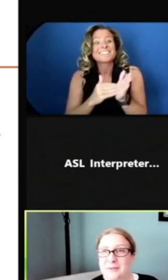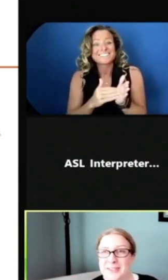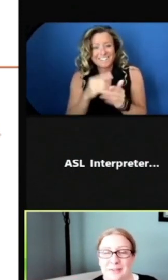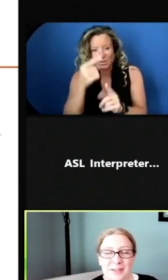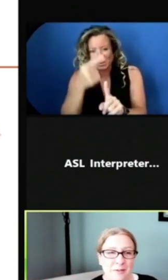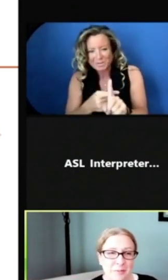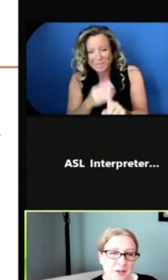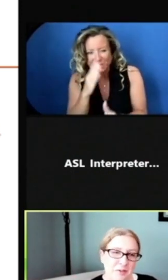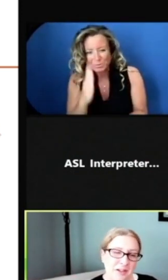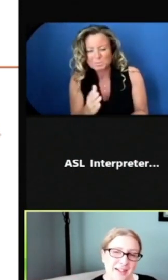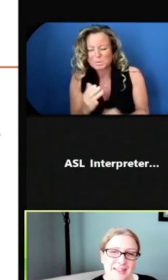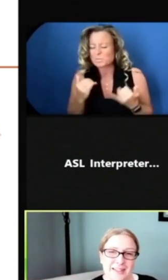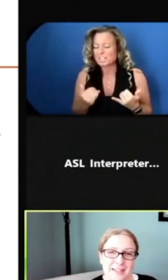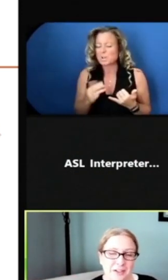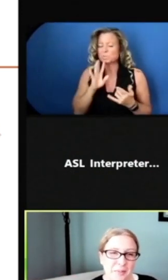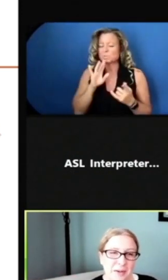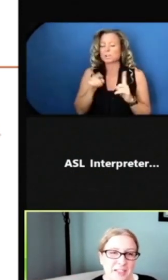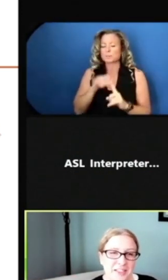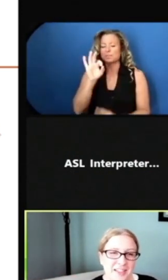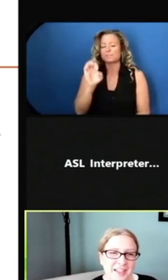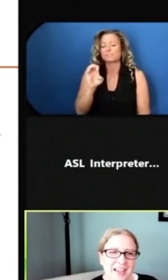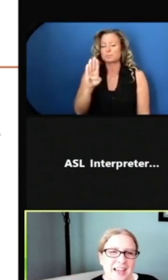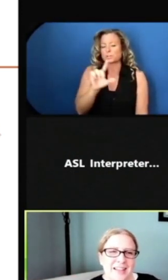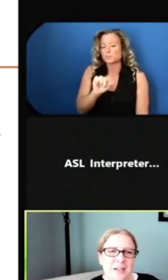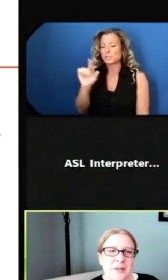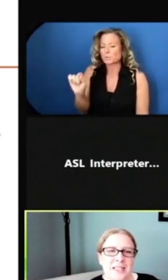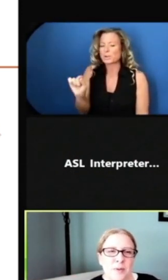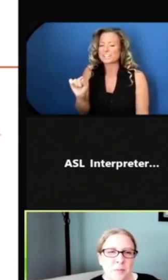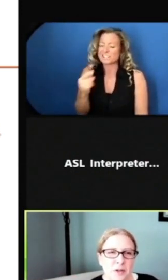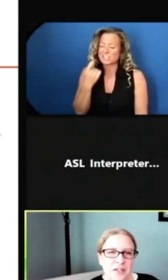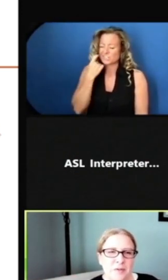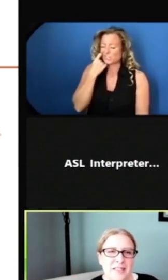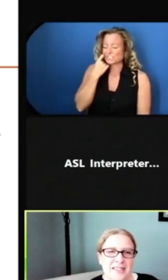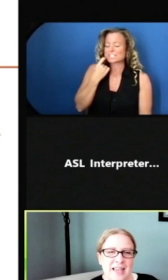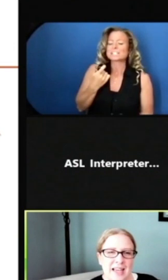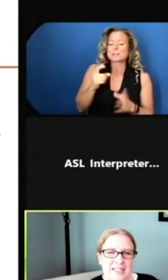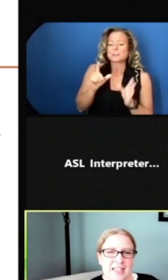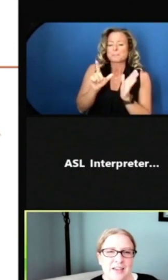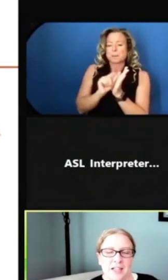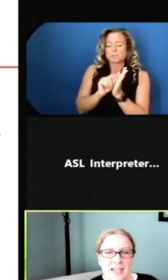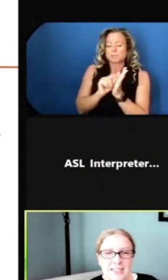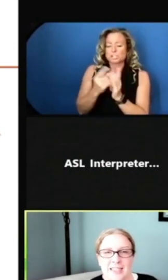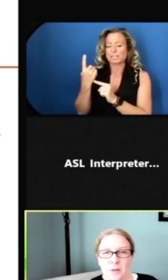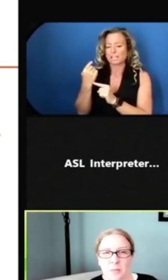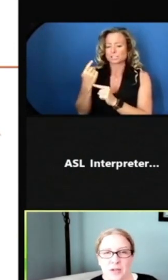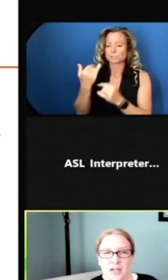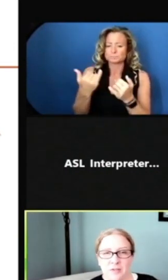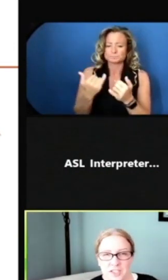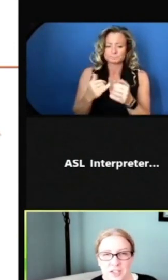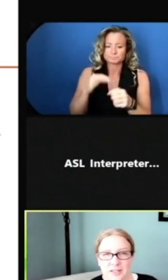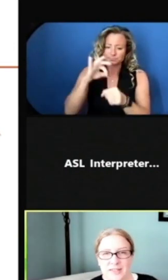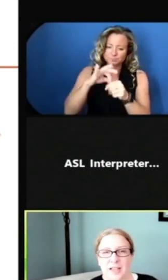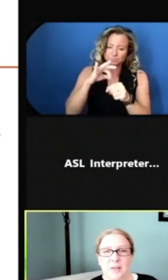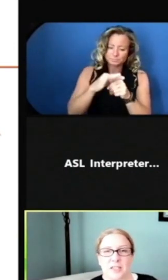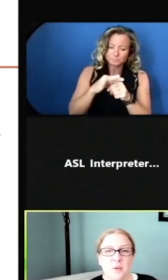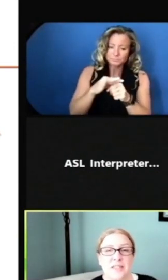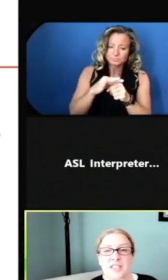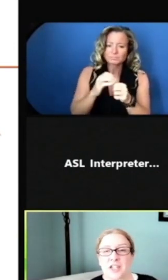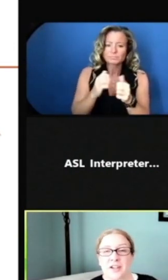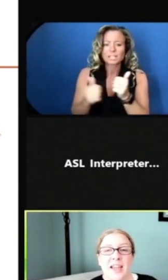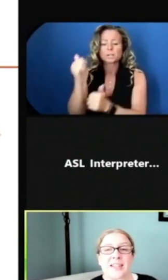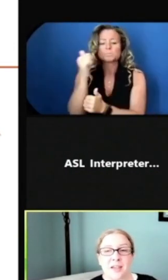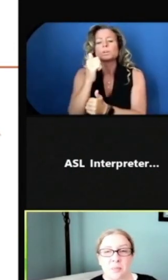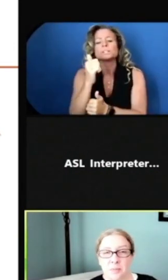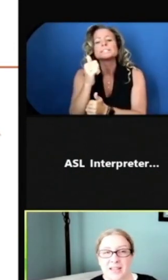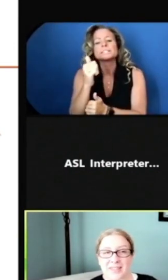now, we'll deal with the February one that is currently published. So this report was designed to give elected and appointed officials the tools